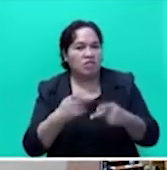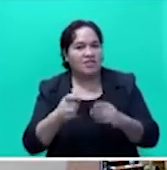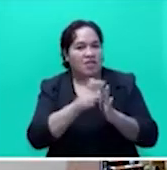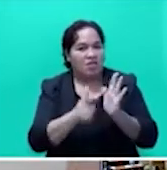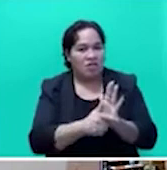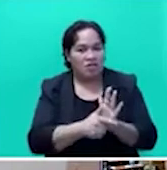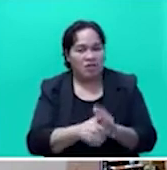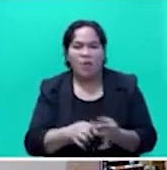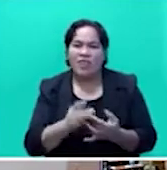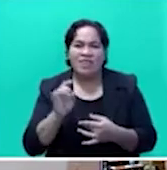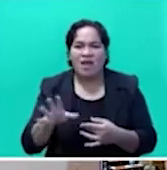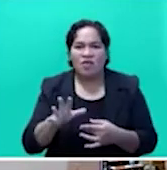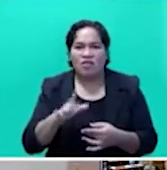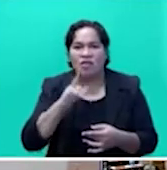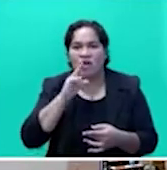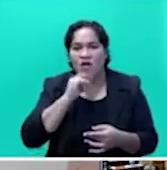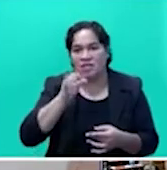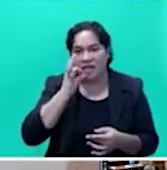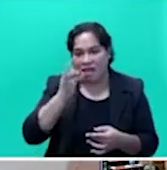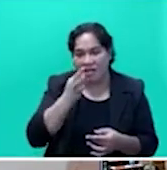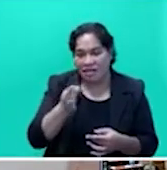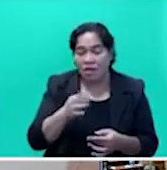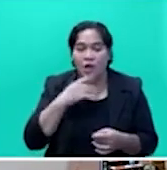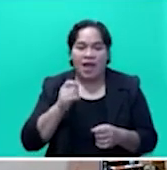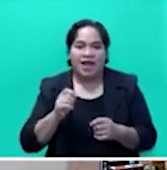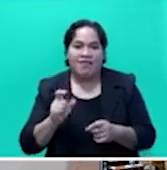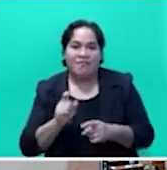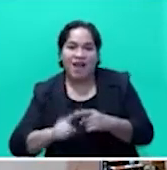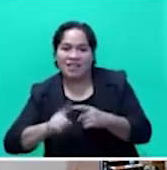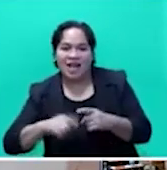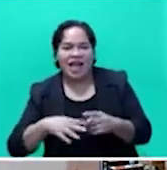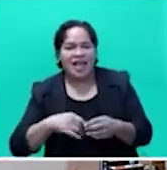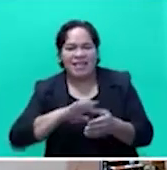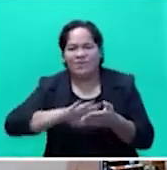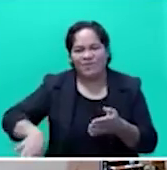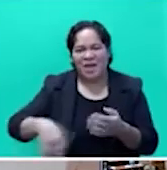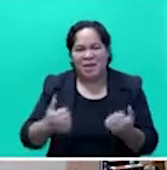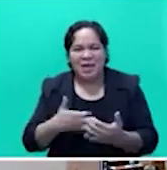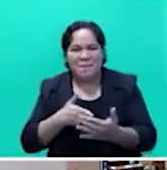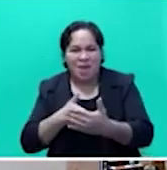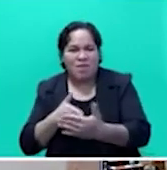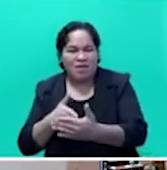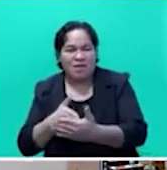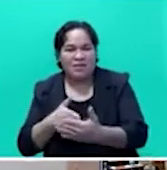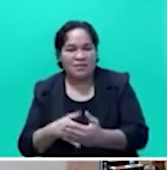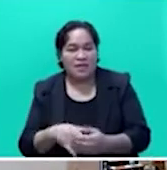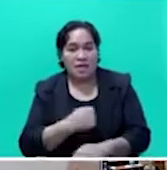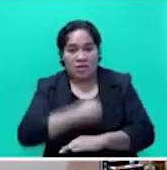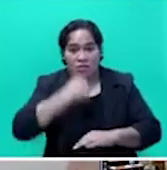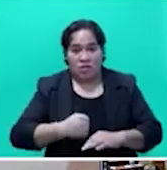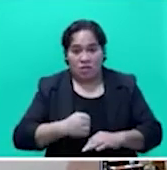seek consent. This creates a faster business processing that eliminates unnecessary barriers. The powers of the